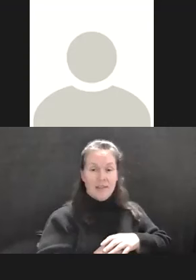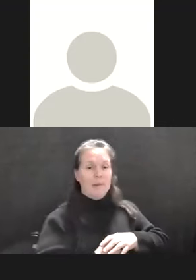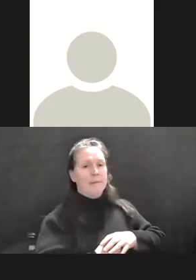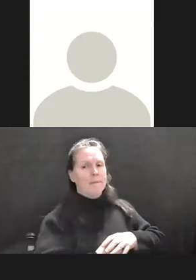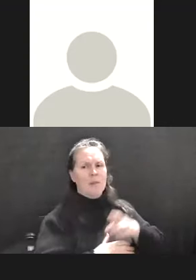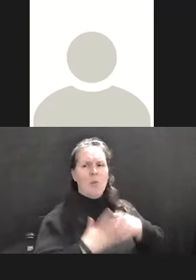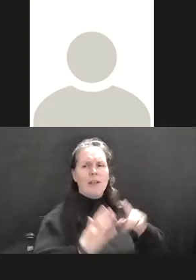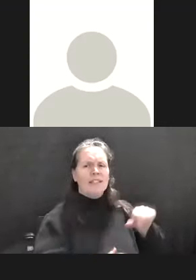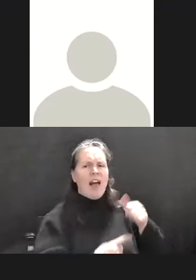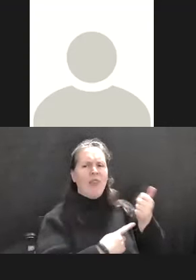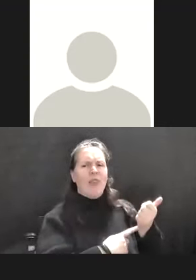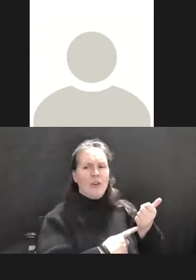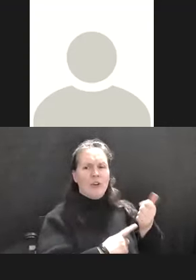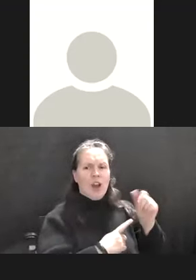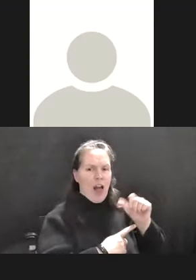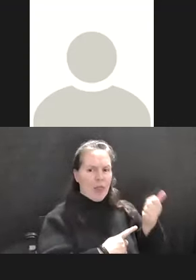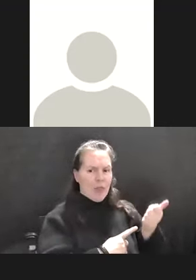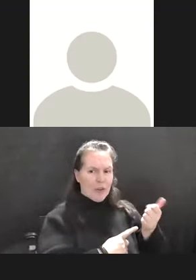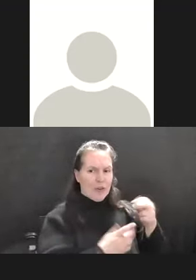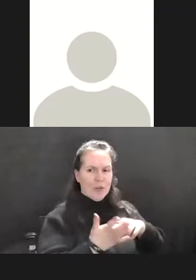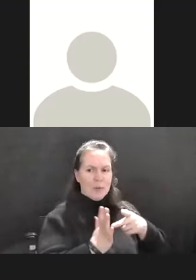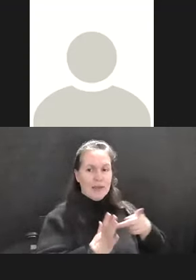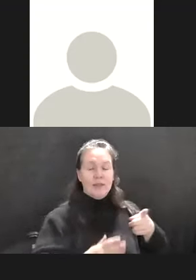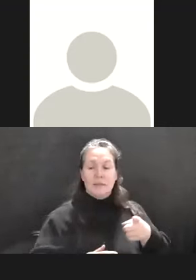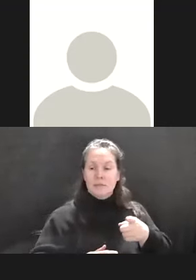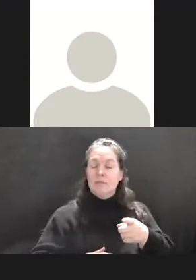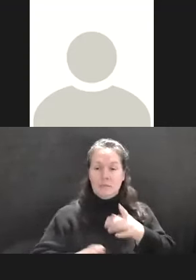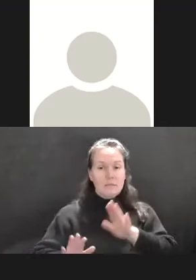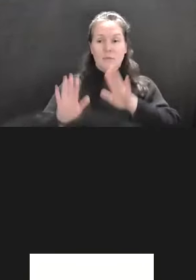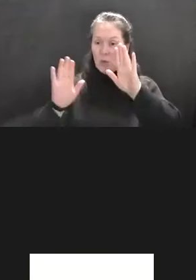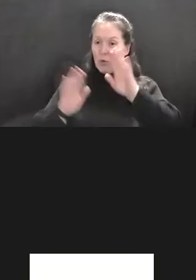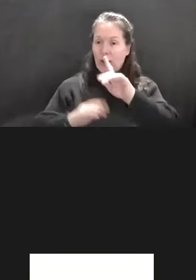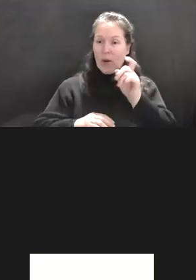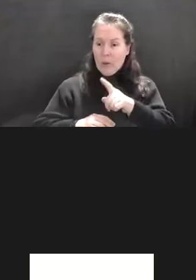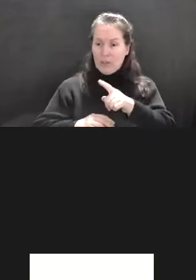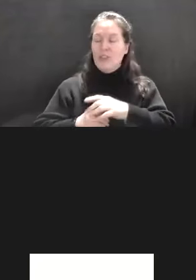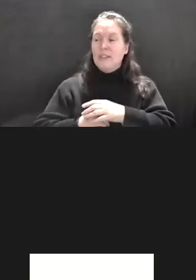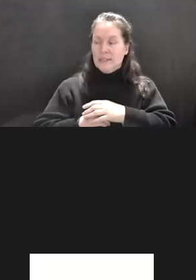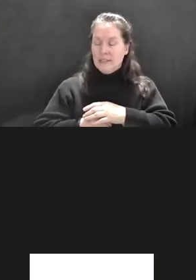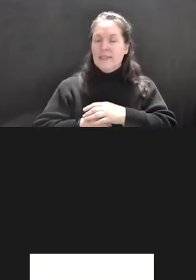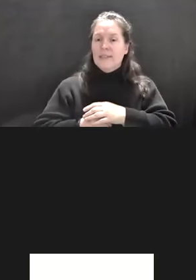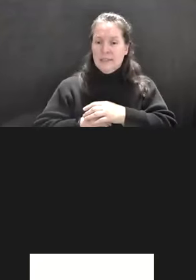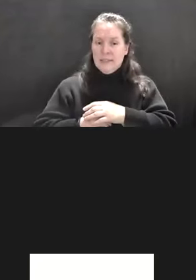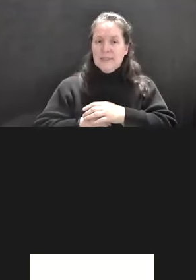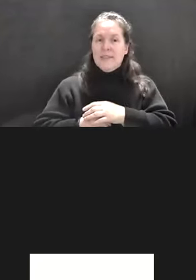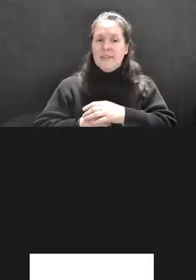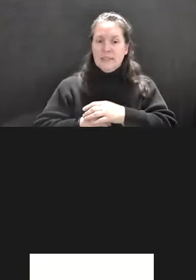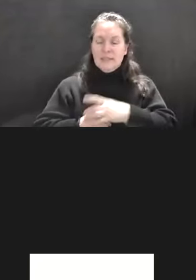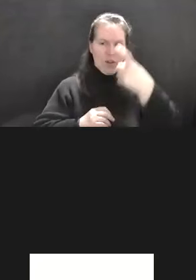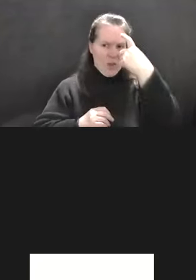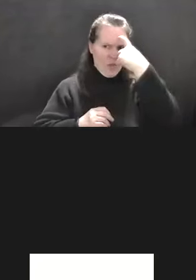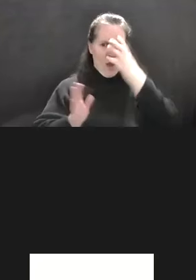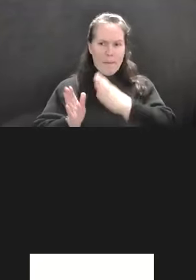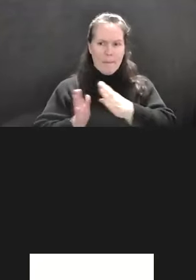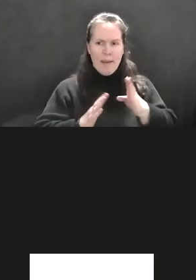what does other mean? No, and it's a perfectly great question. The thought pattern behind